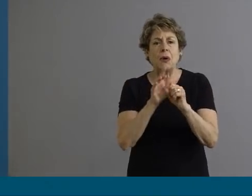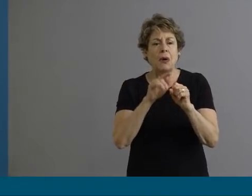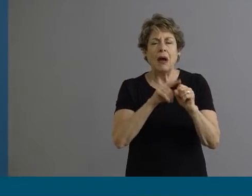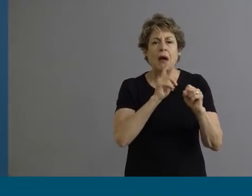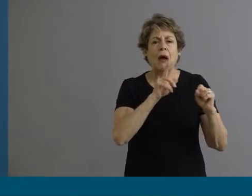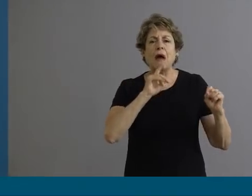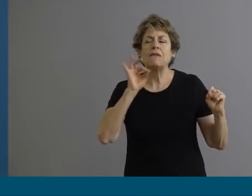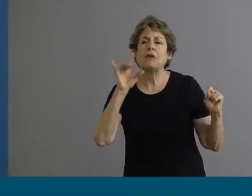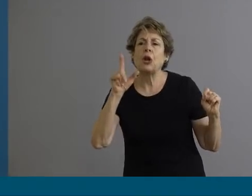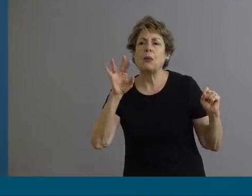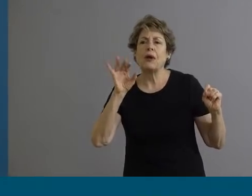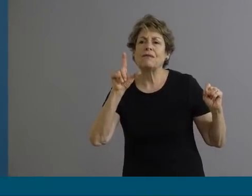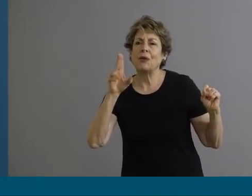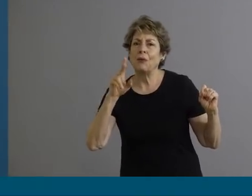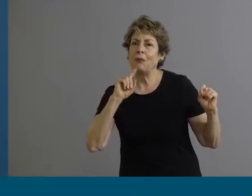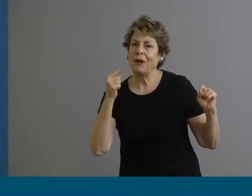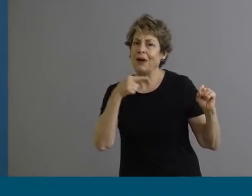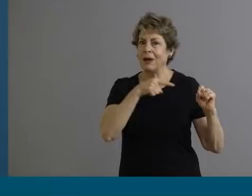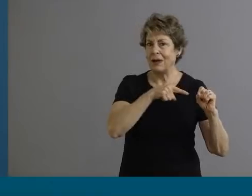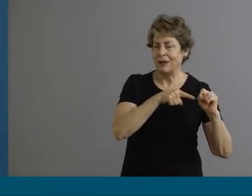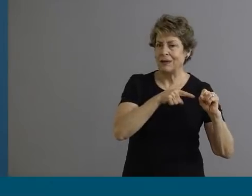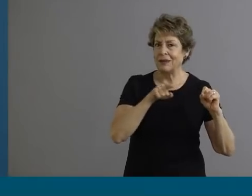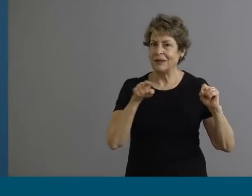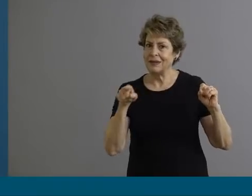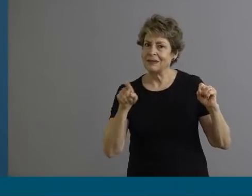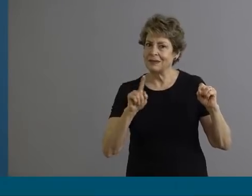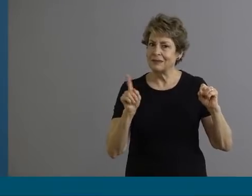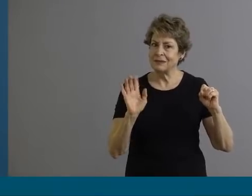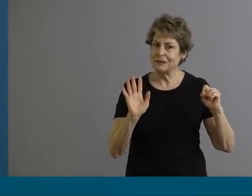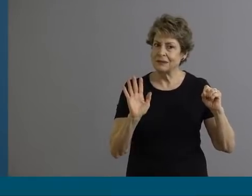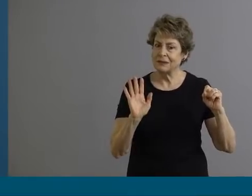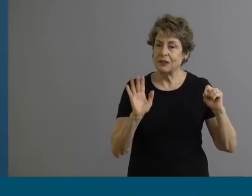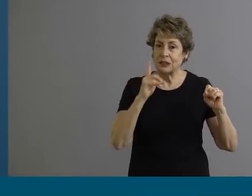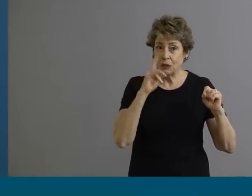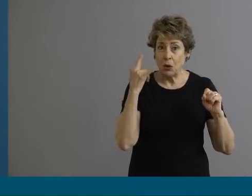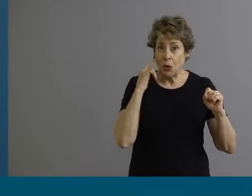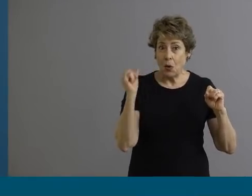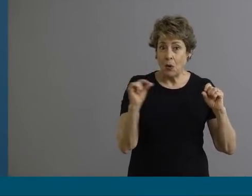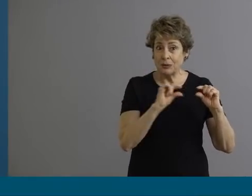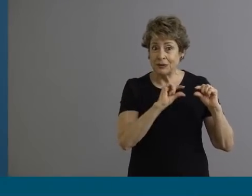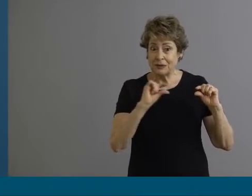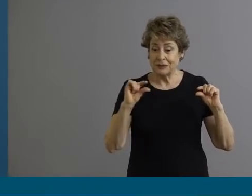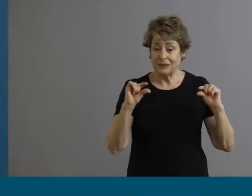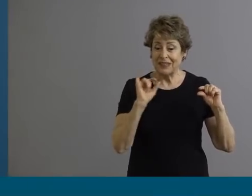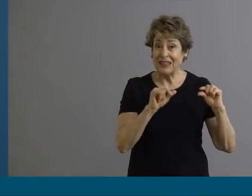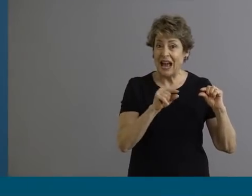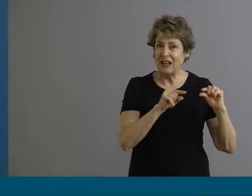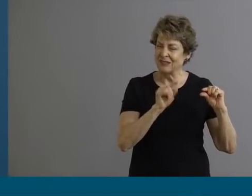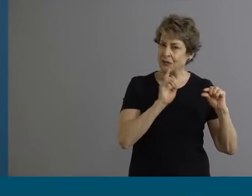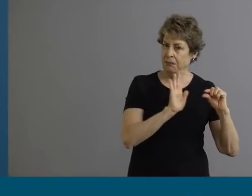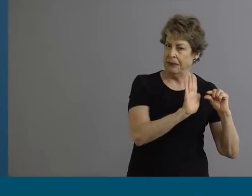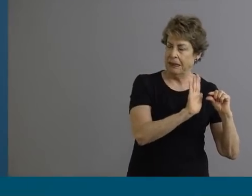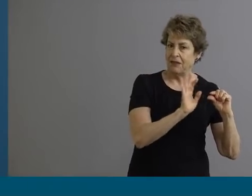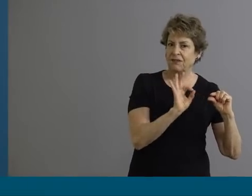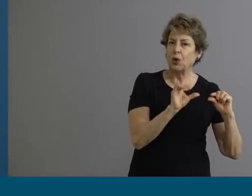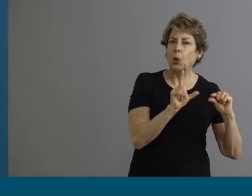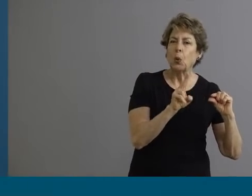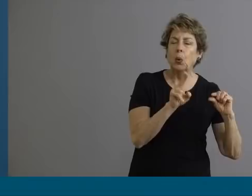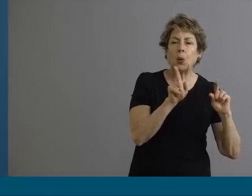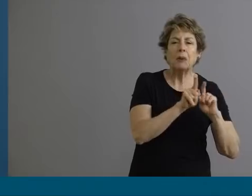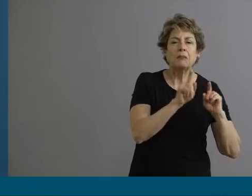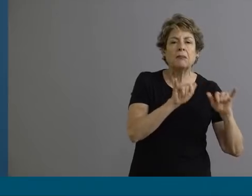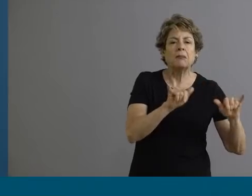that's influenza. It's behaving like the flu does. COVID is different, and it is on